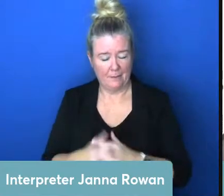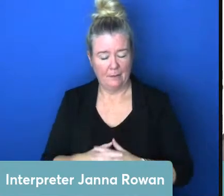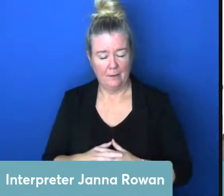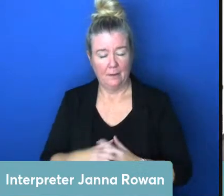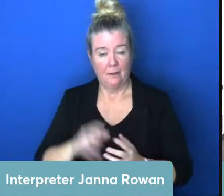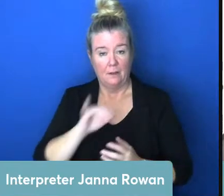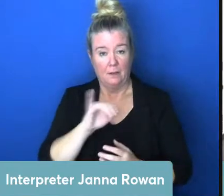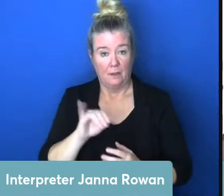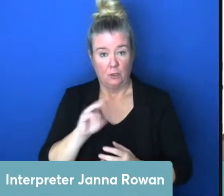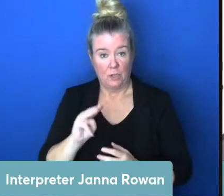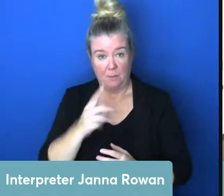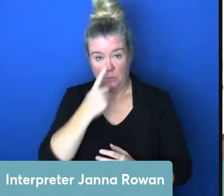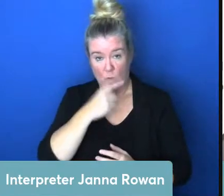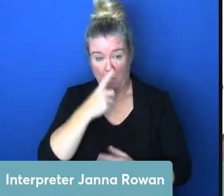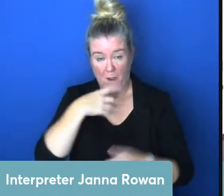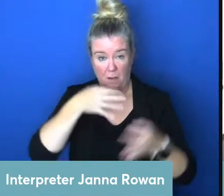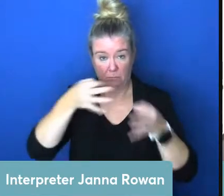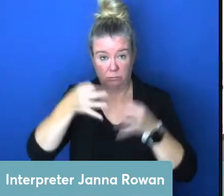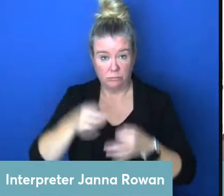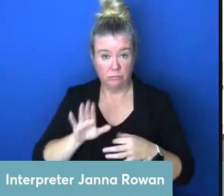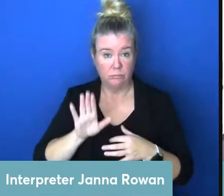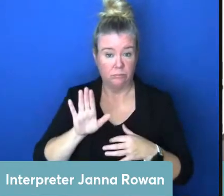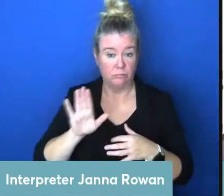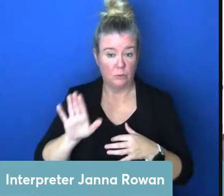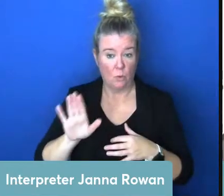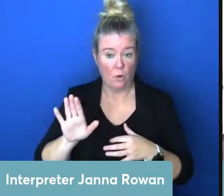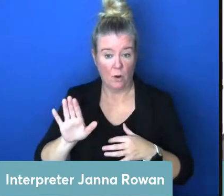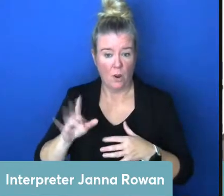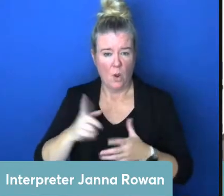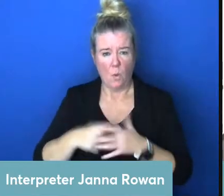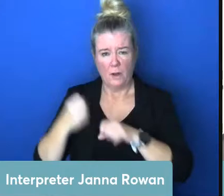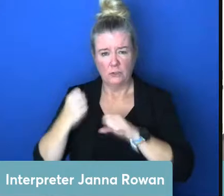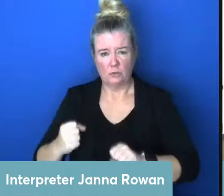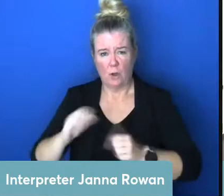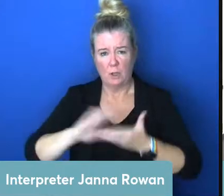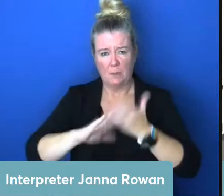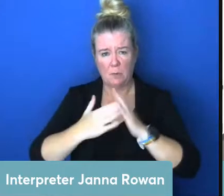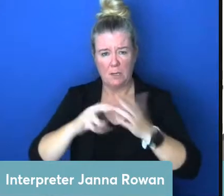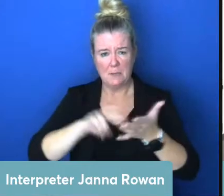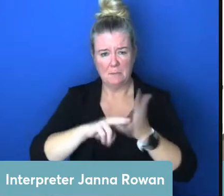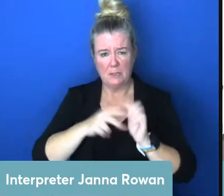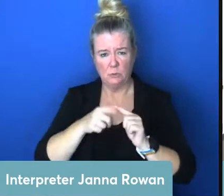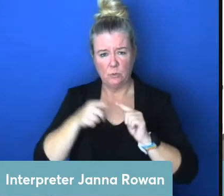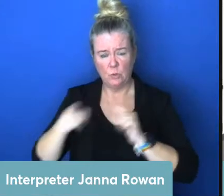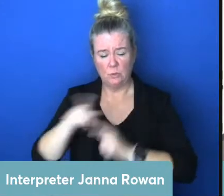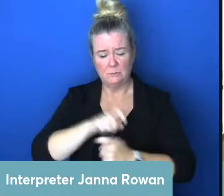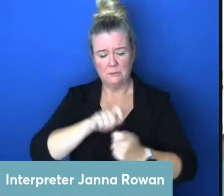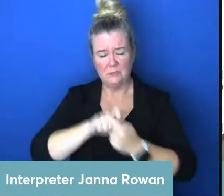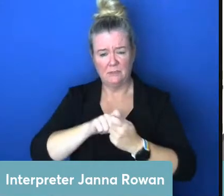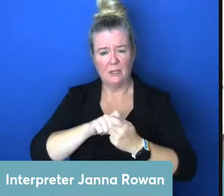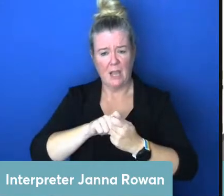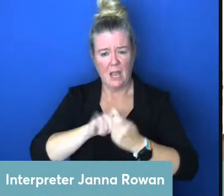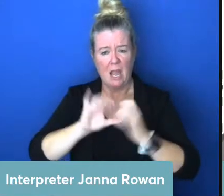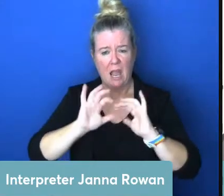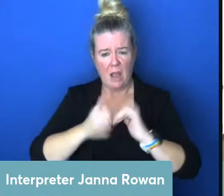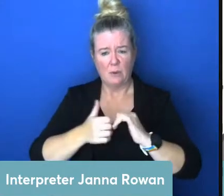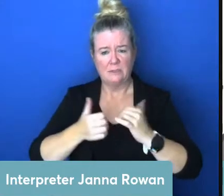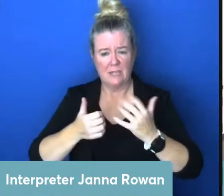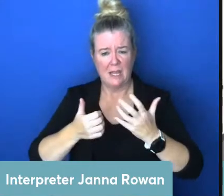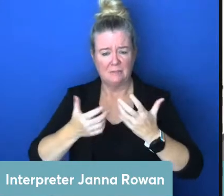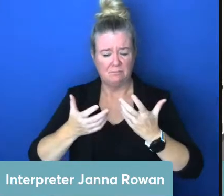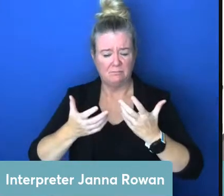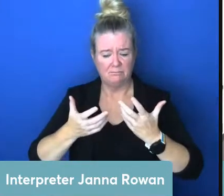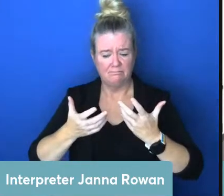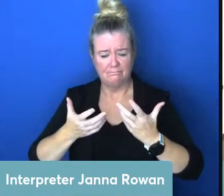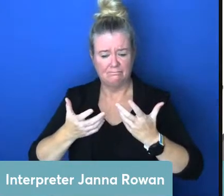Jim, if you could tell us a little bit about, you know, what strong community means to you, and particularly, you know, how does that measure up